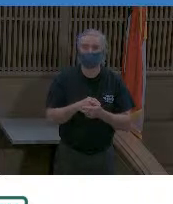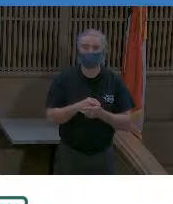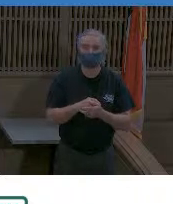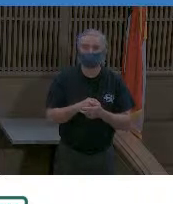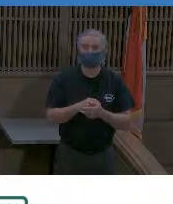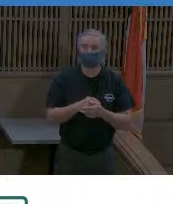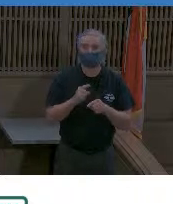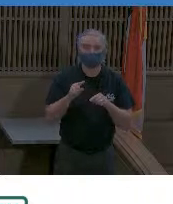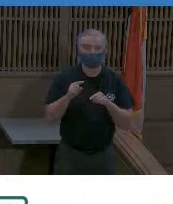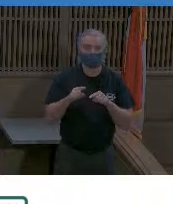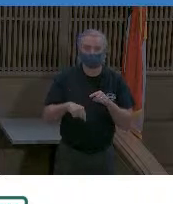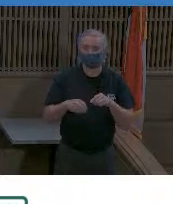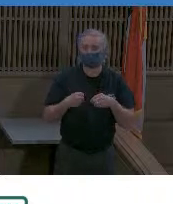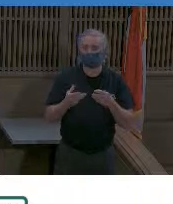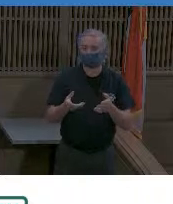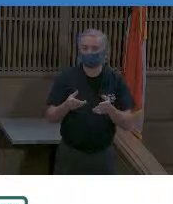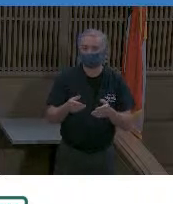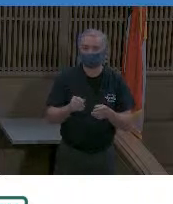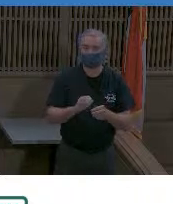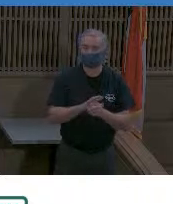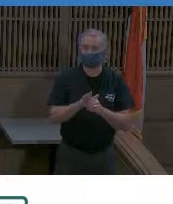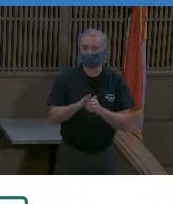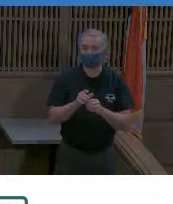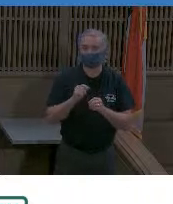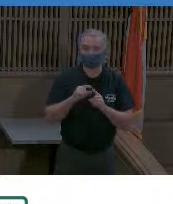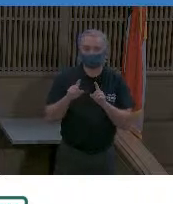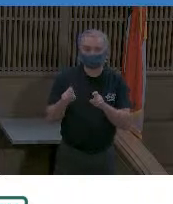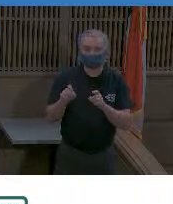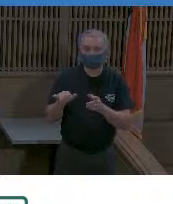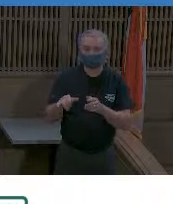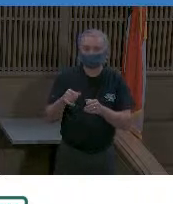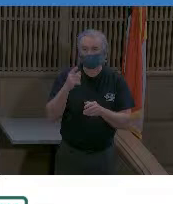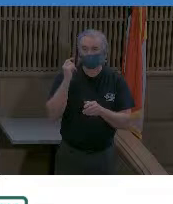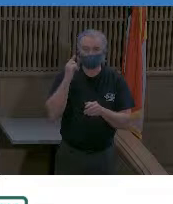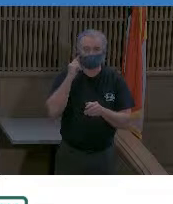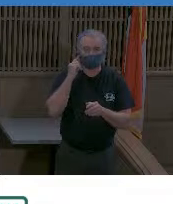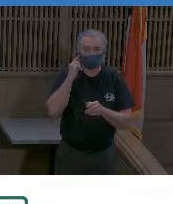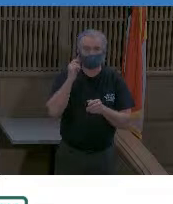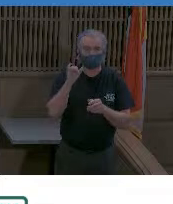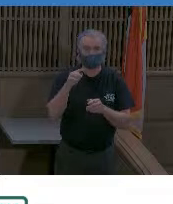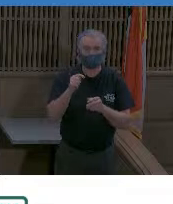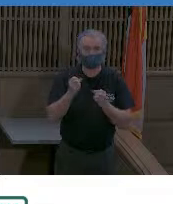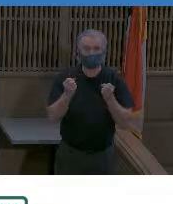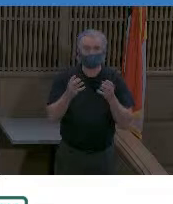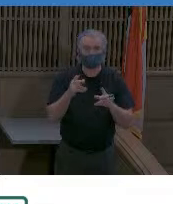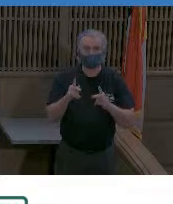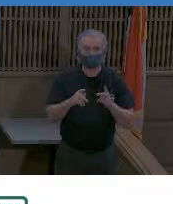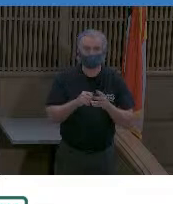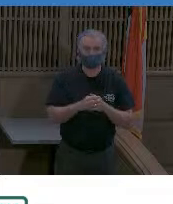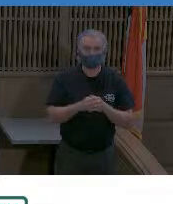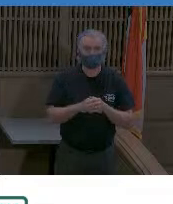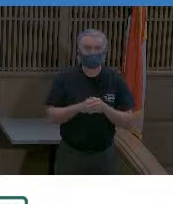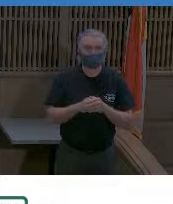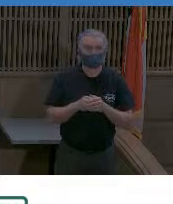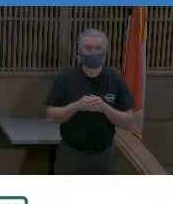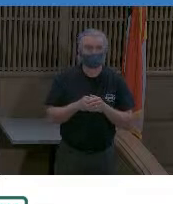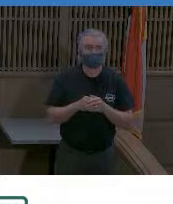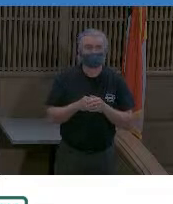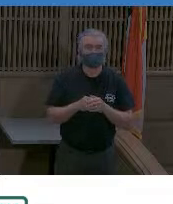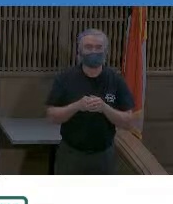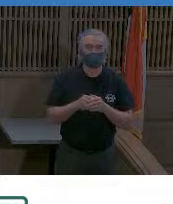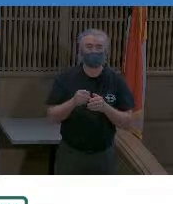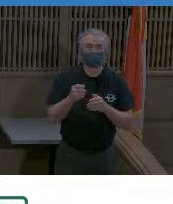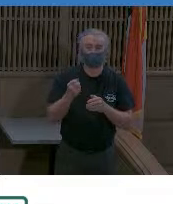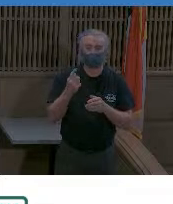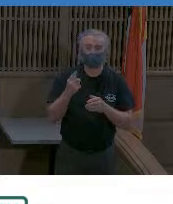you COVID-19. And I've asked that question because I've heard it from many, many folks. And I understand where the question